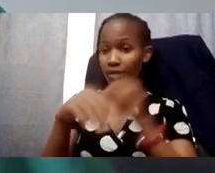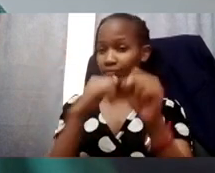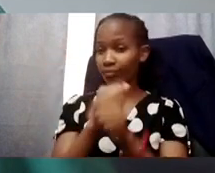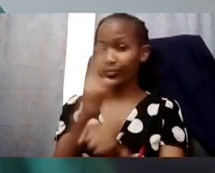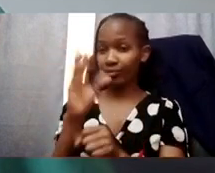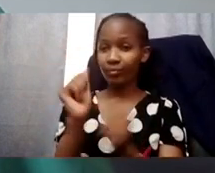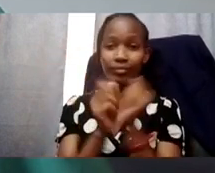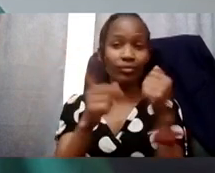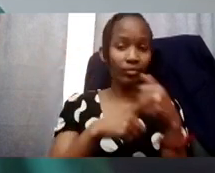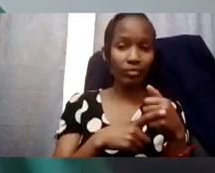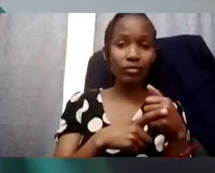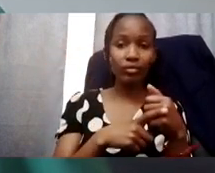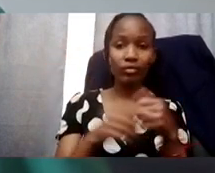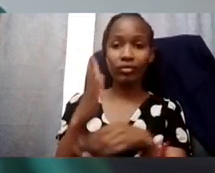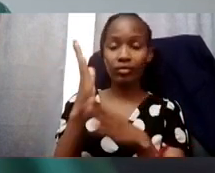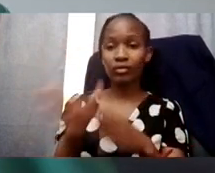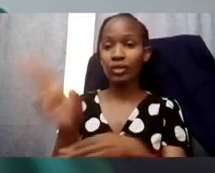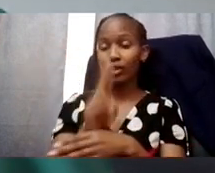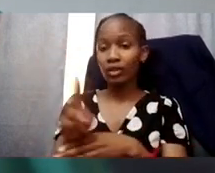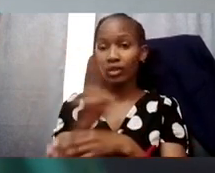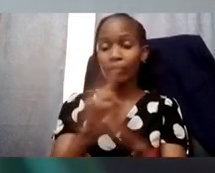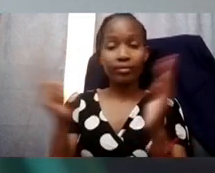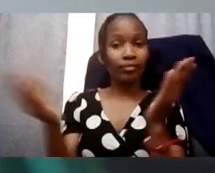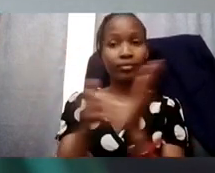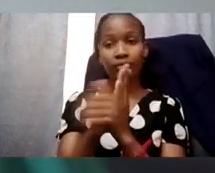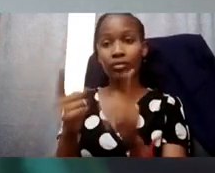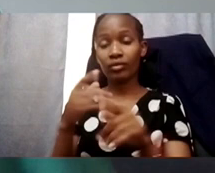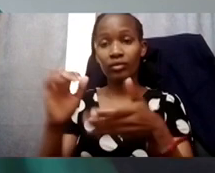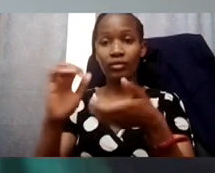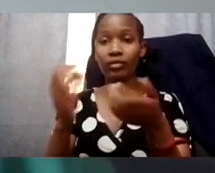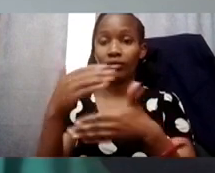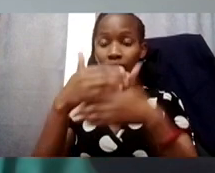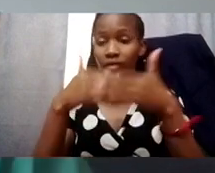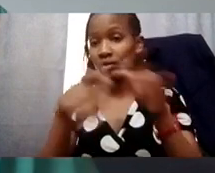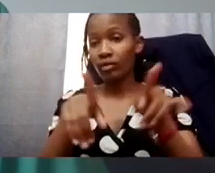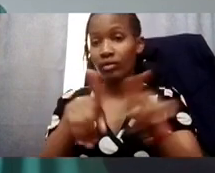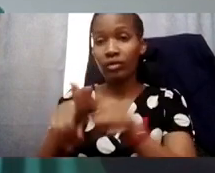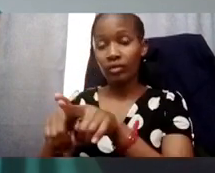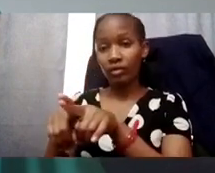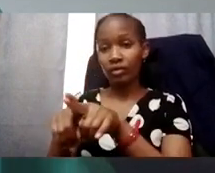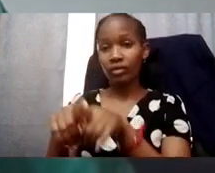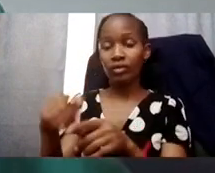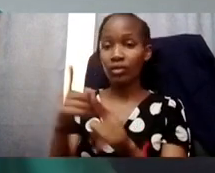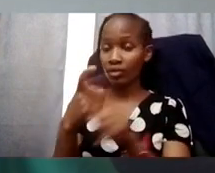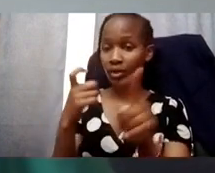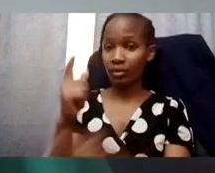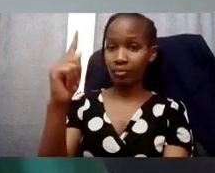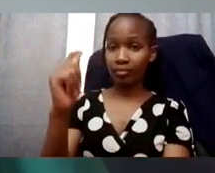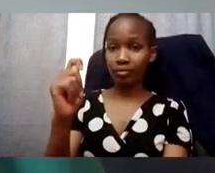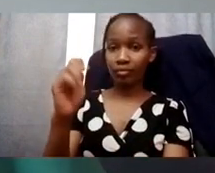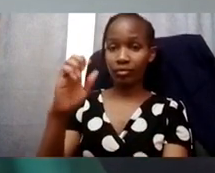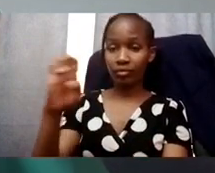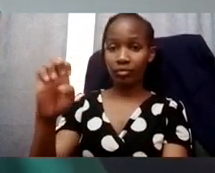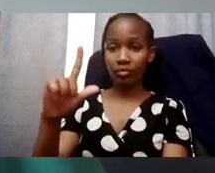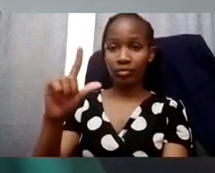her expertise from the TEGLA LOROUPE Peace Foundation, and of course from Ambassador TEGLA herself. We traveled with them to the refugee